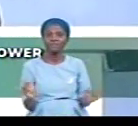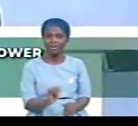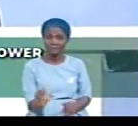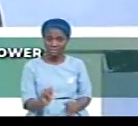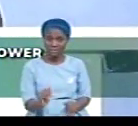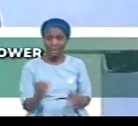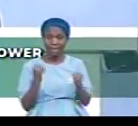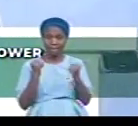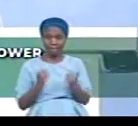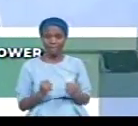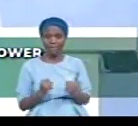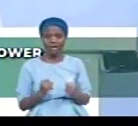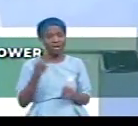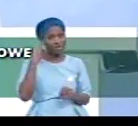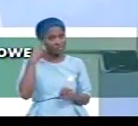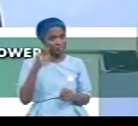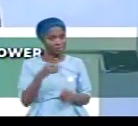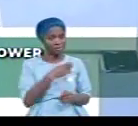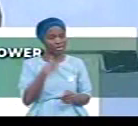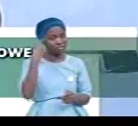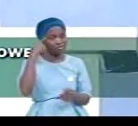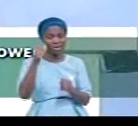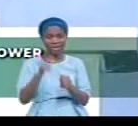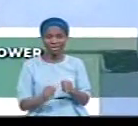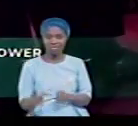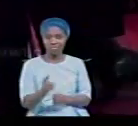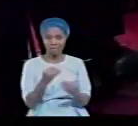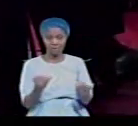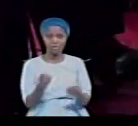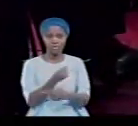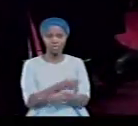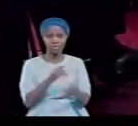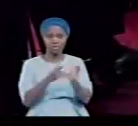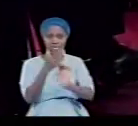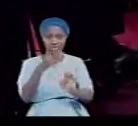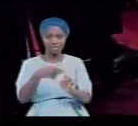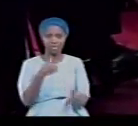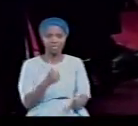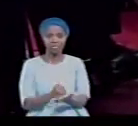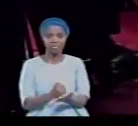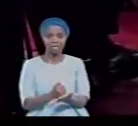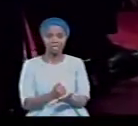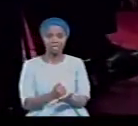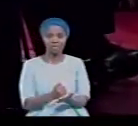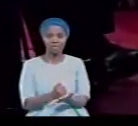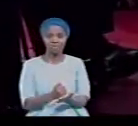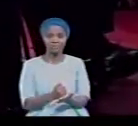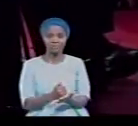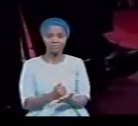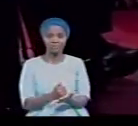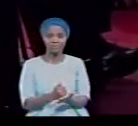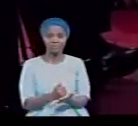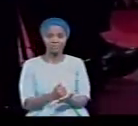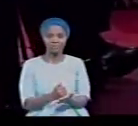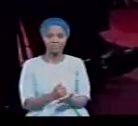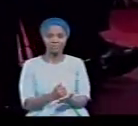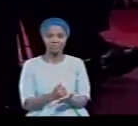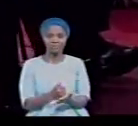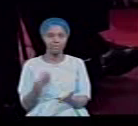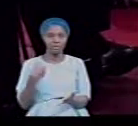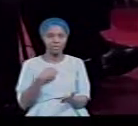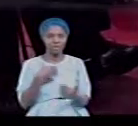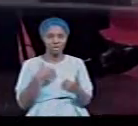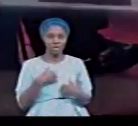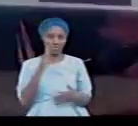for you and for everyone today, in Jesus' name. We're looking at three things here.